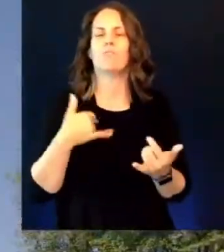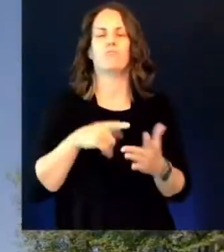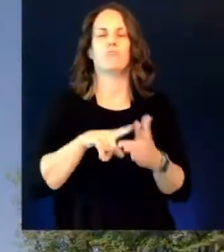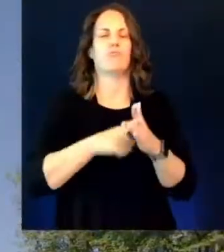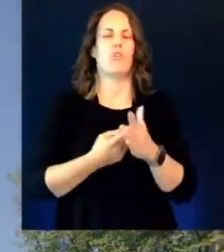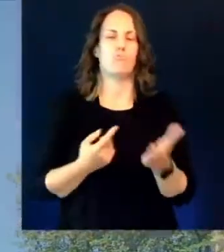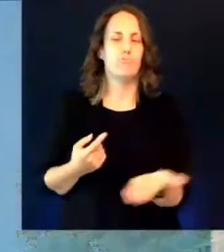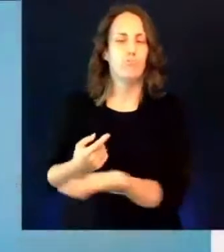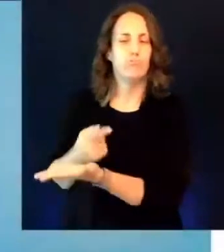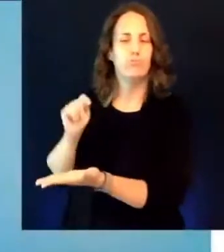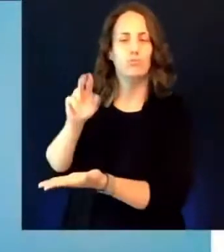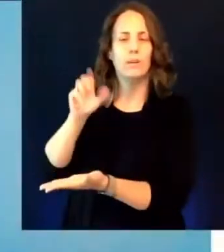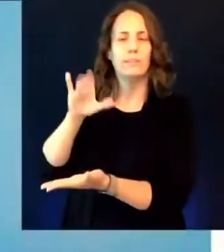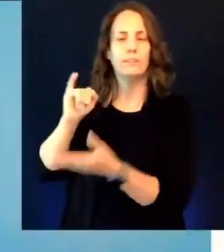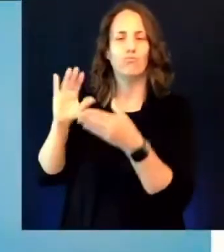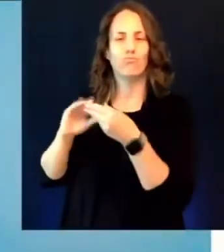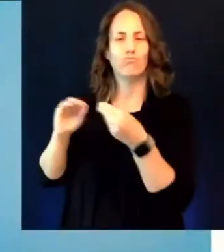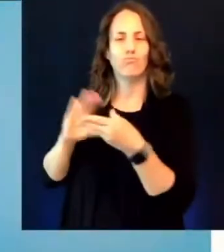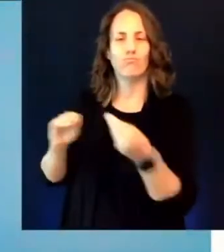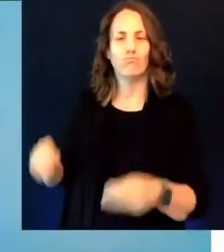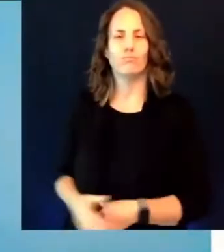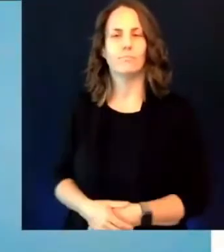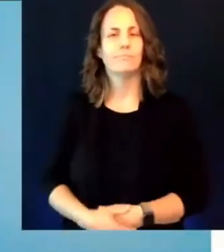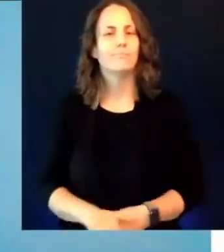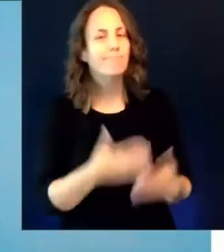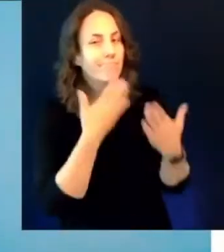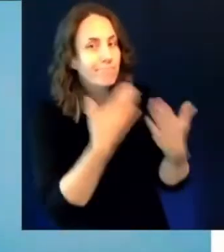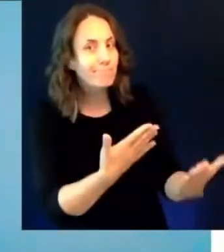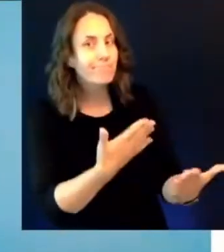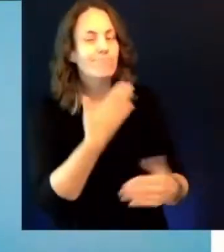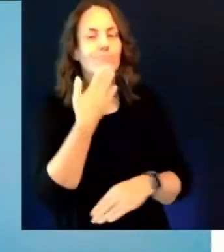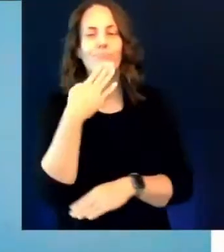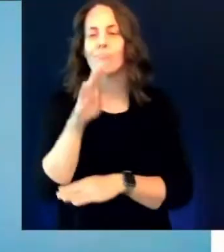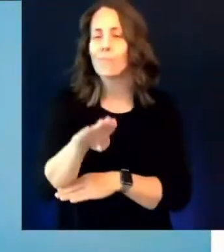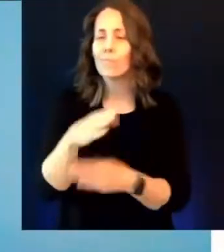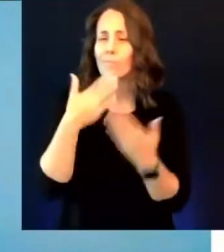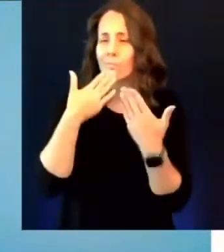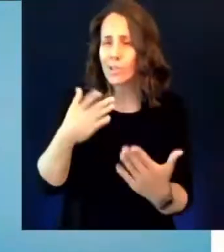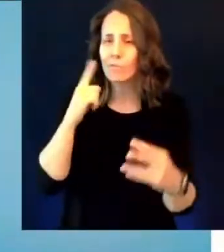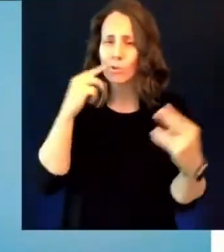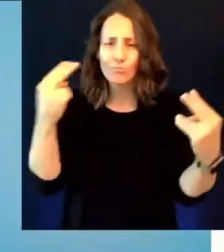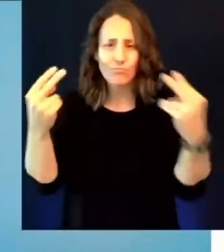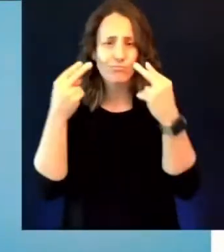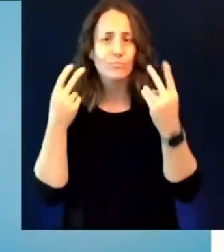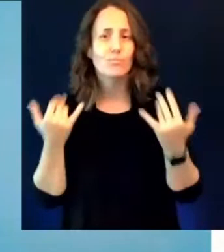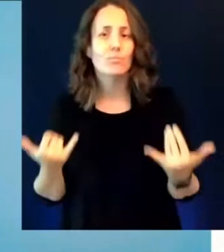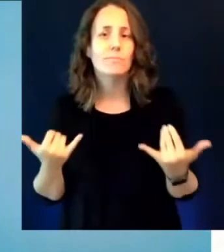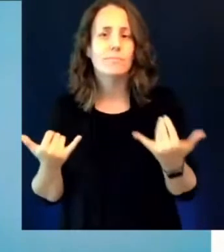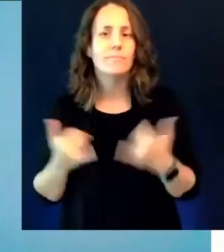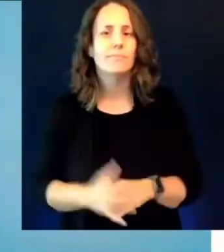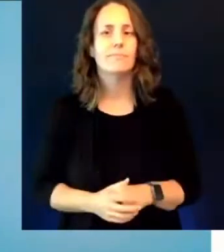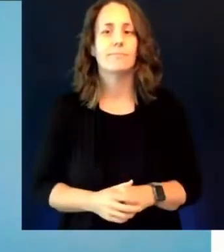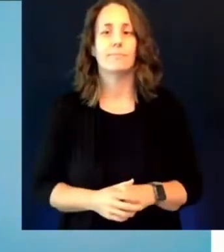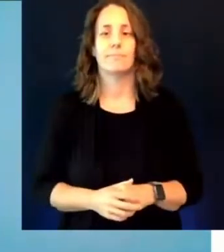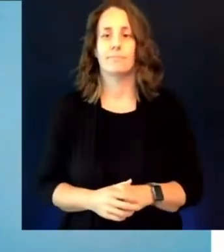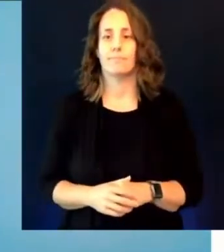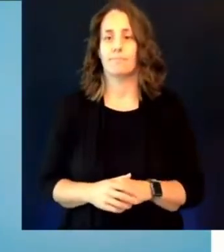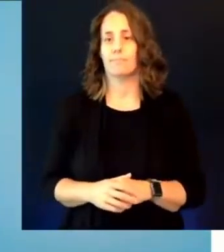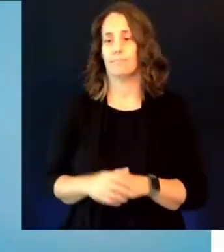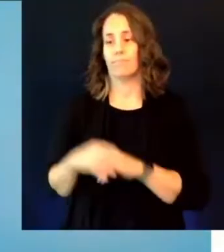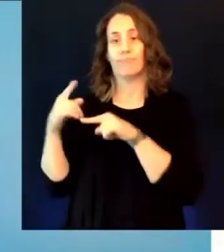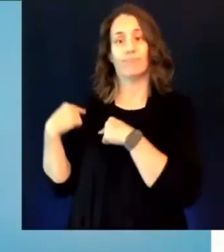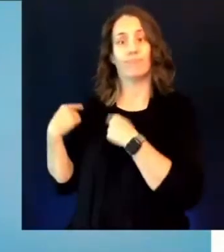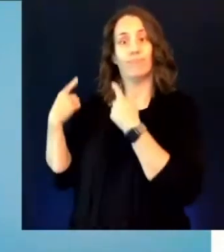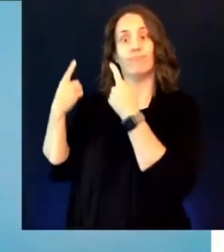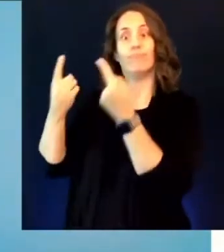Good afternoon, and thank you for joining us today. Throughout this pandemic, DHS has been committed to transparency